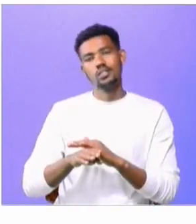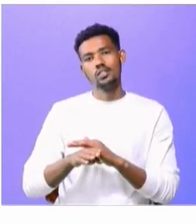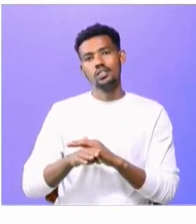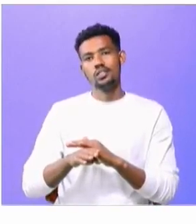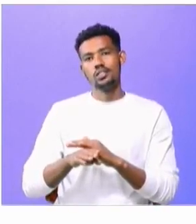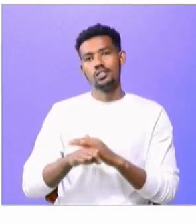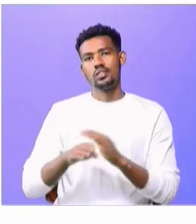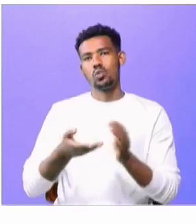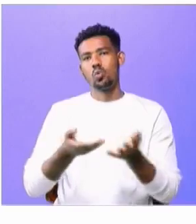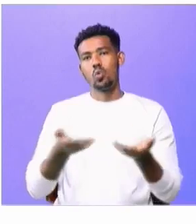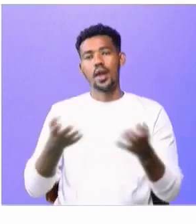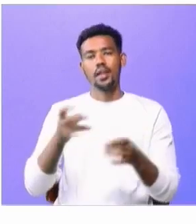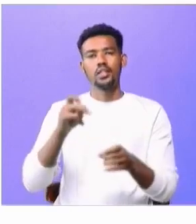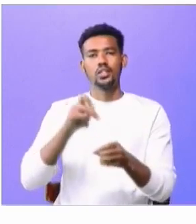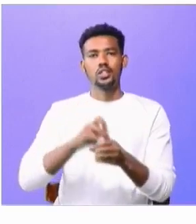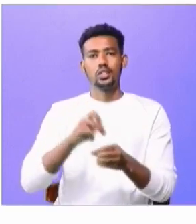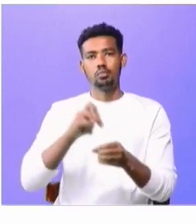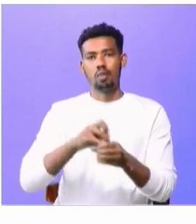Jimma.